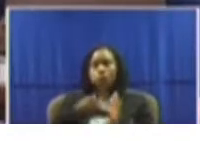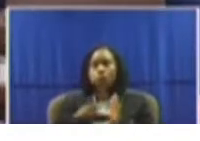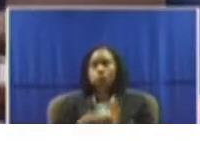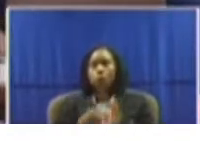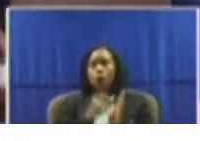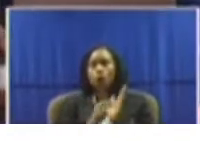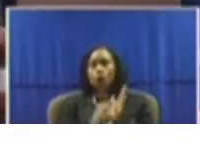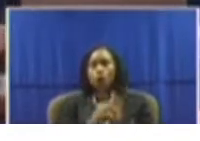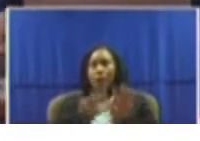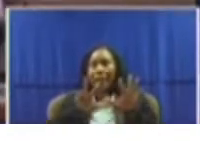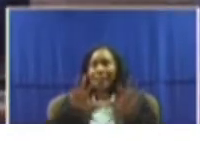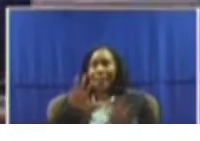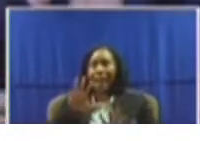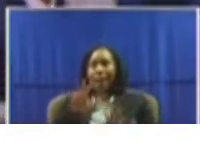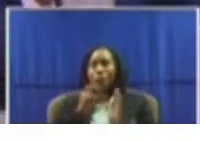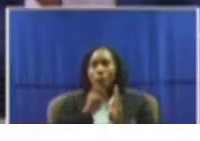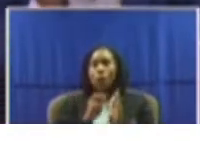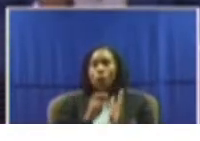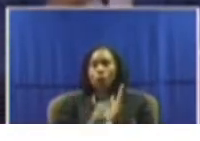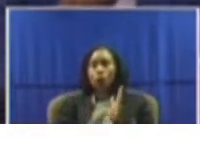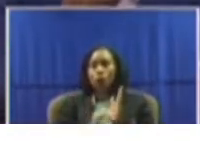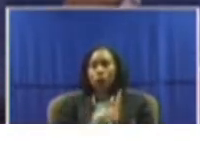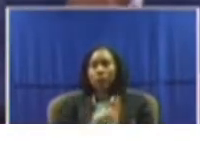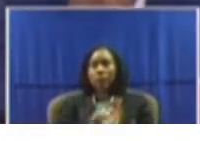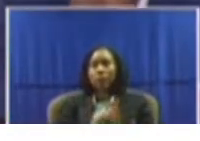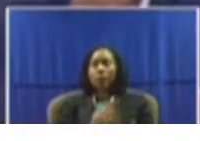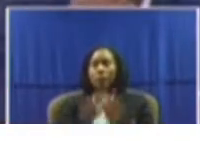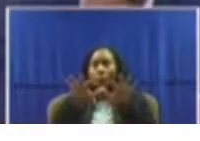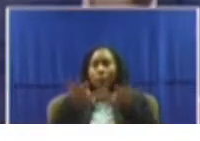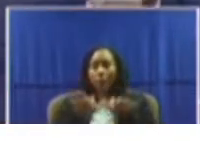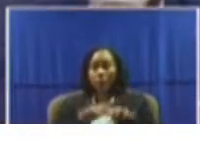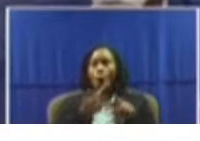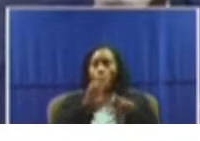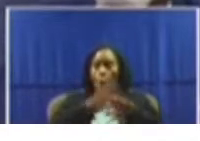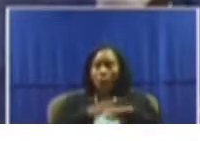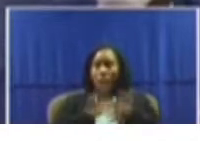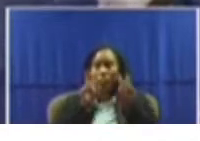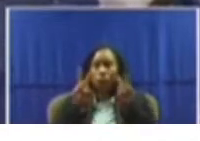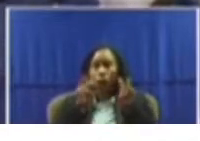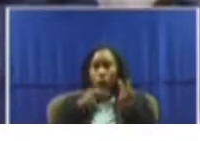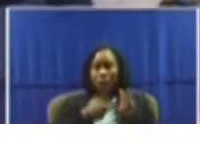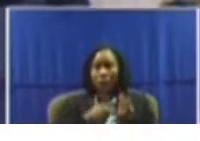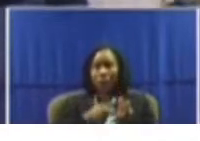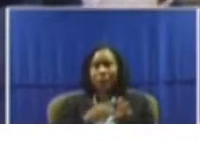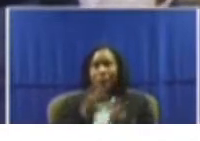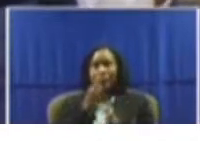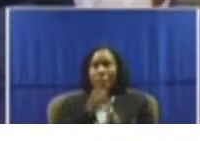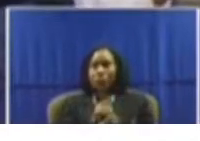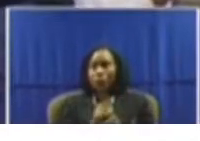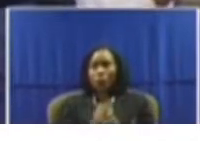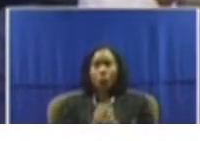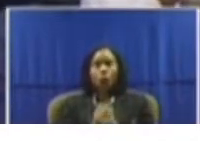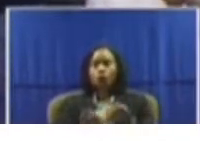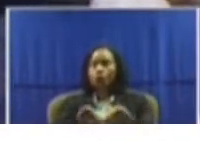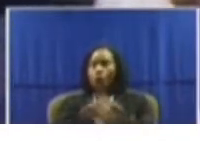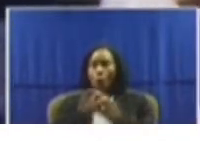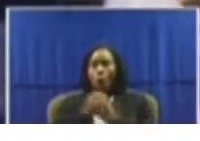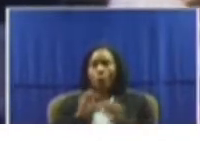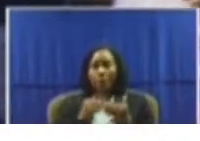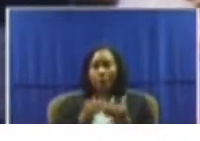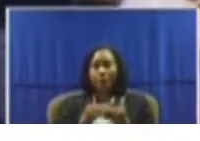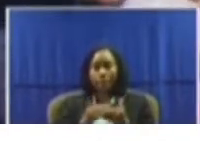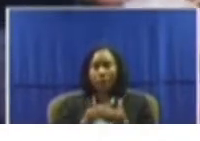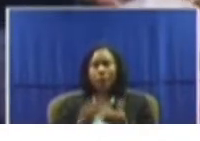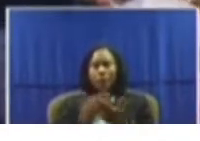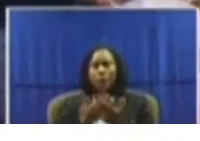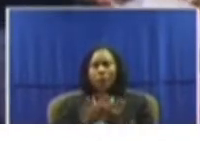our Rules of Parliament, which we all know are the matters of sub judice, which say that no member may reflect upon the merits of any matter on which